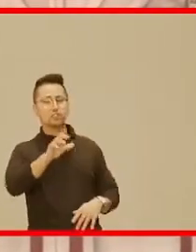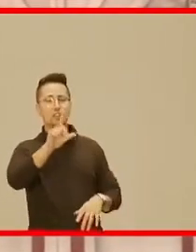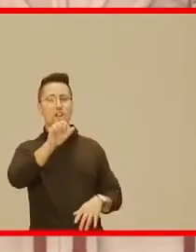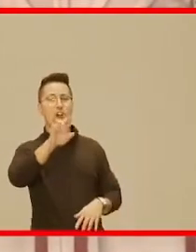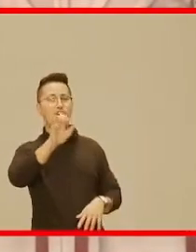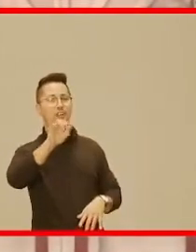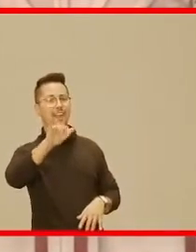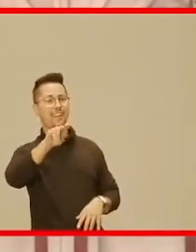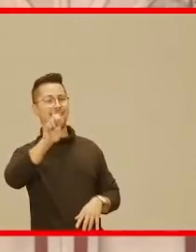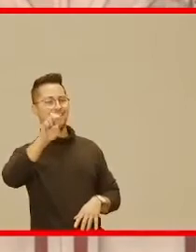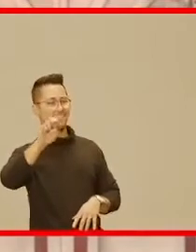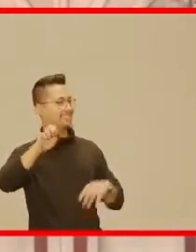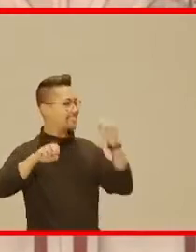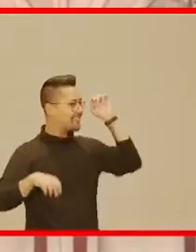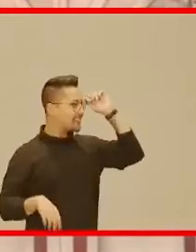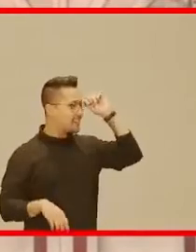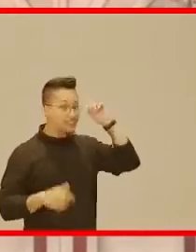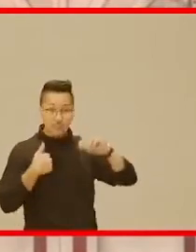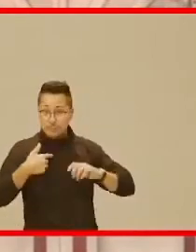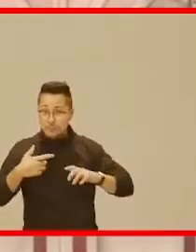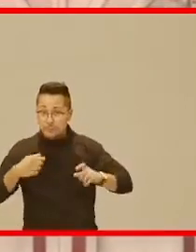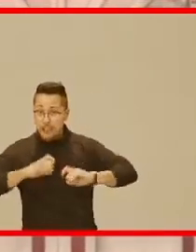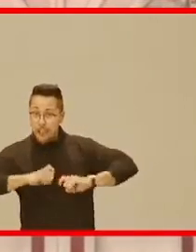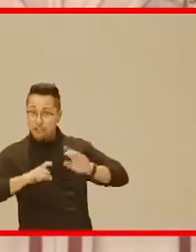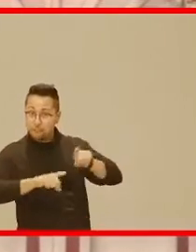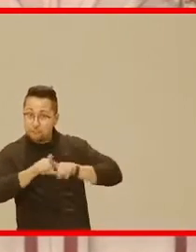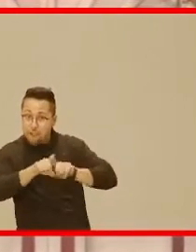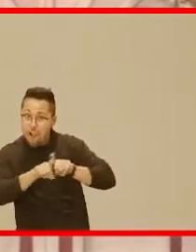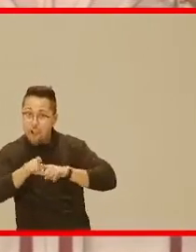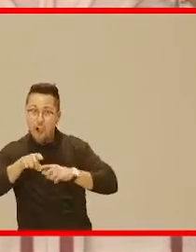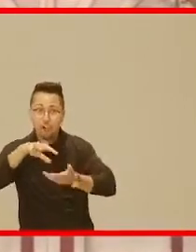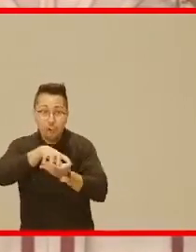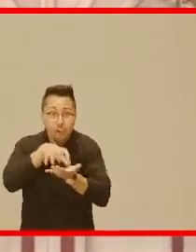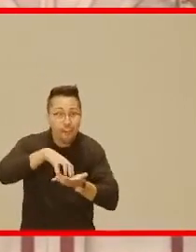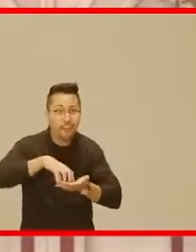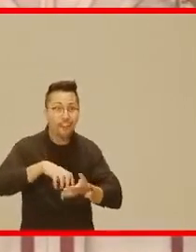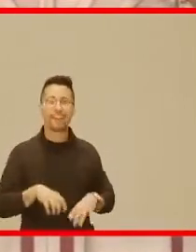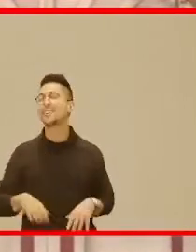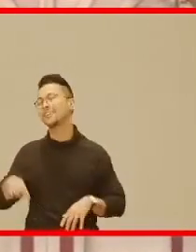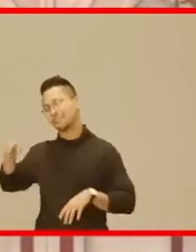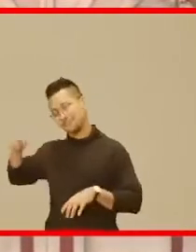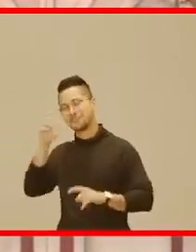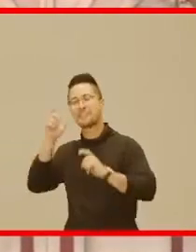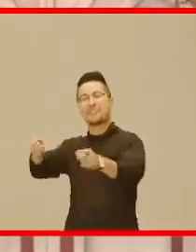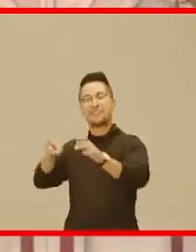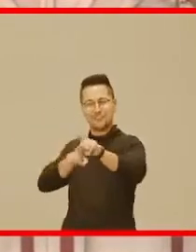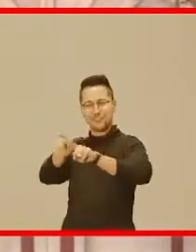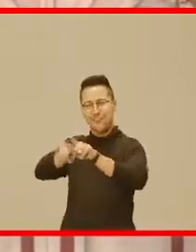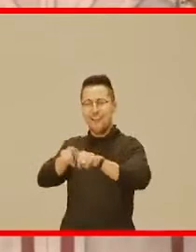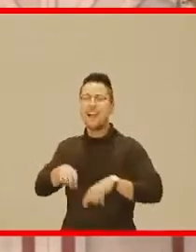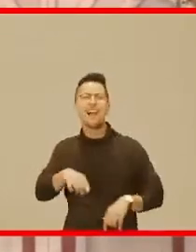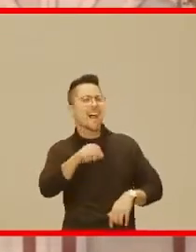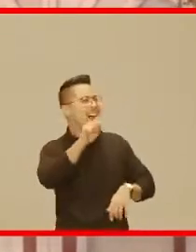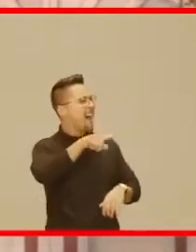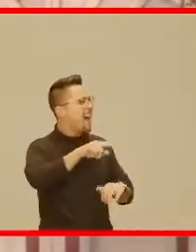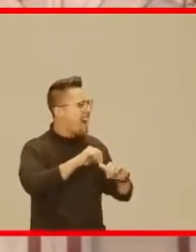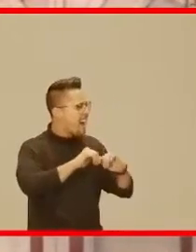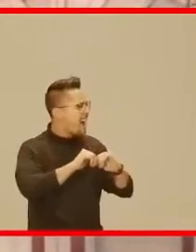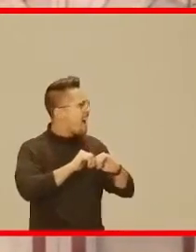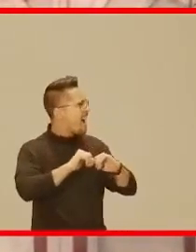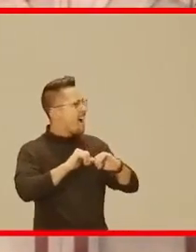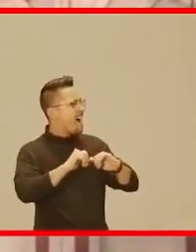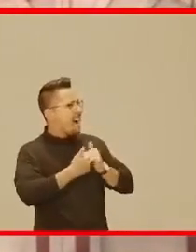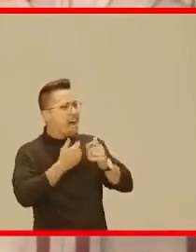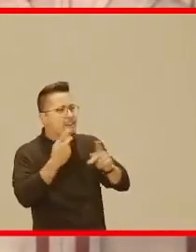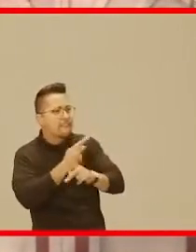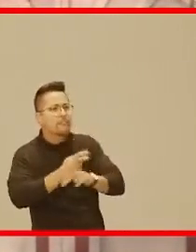get a star or a cookie You or get a something? star for that. Yeah, a star from Hey, me. maybe we can talk a little bit about how do you figure out Yeah. who is your representative or who is